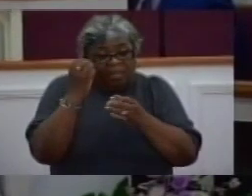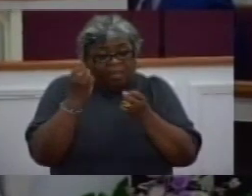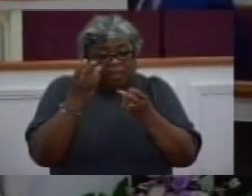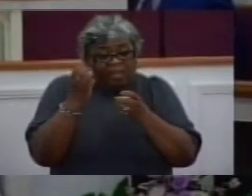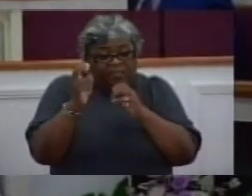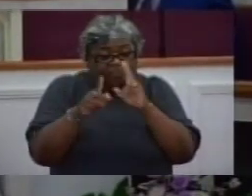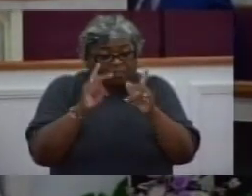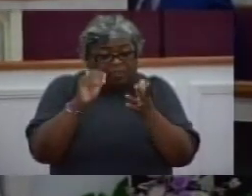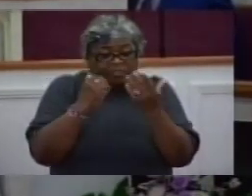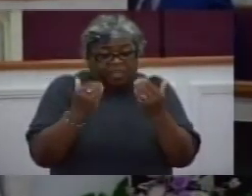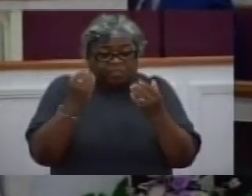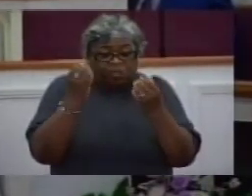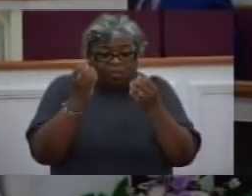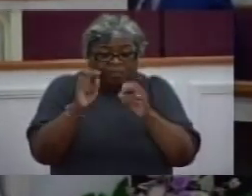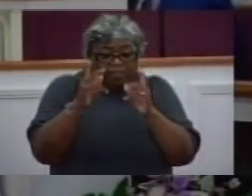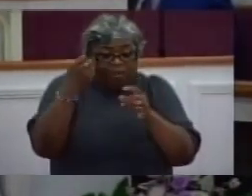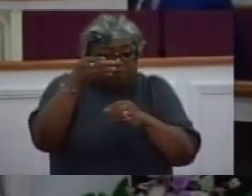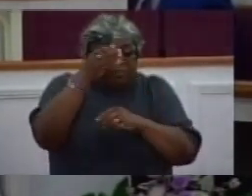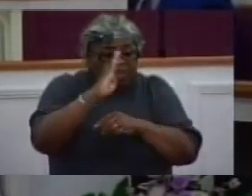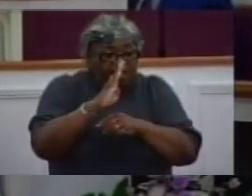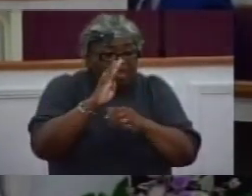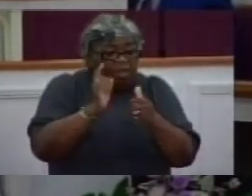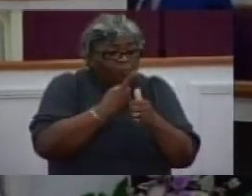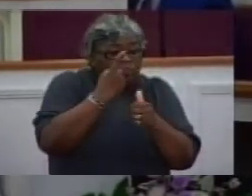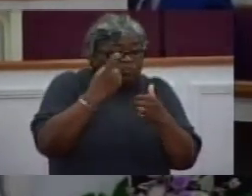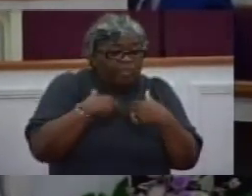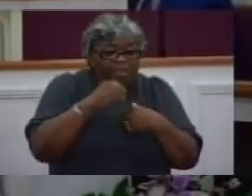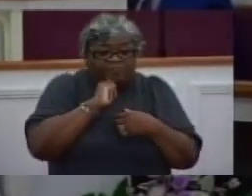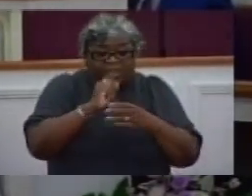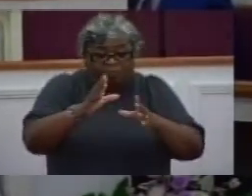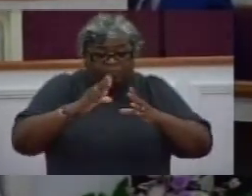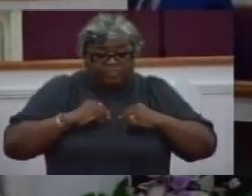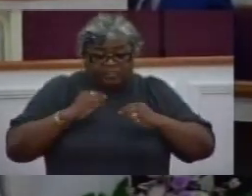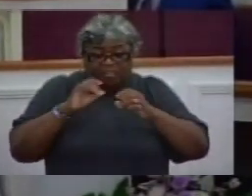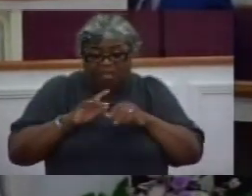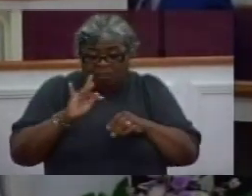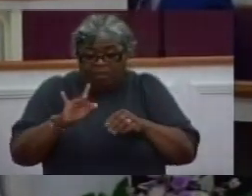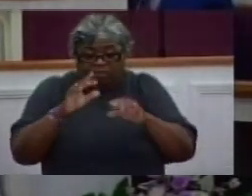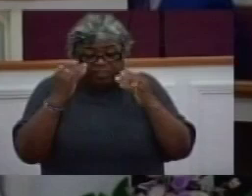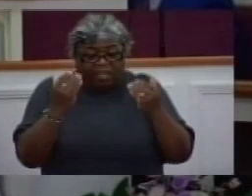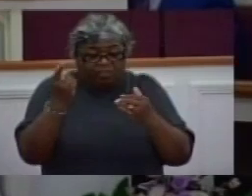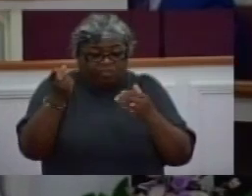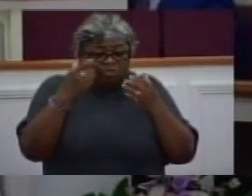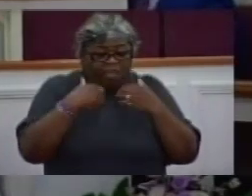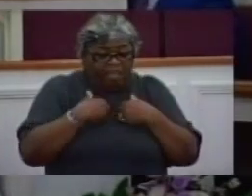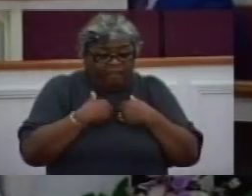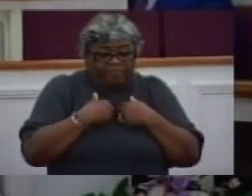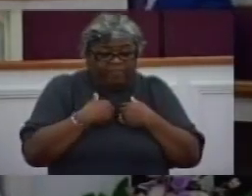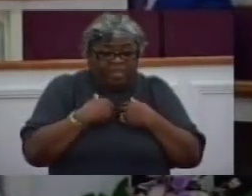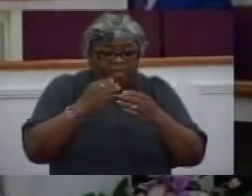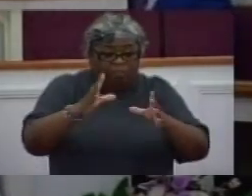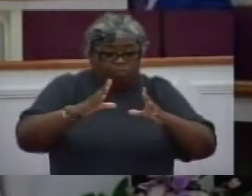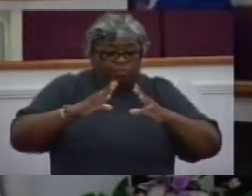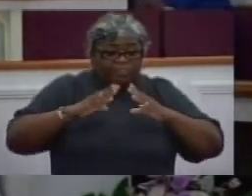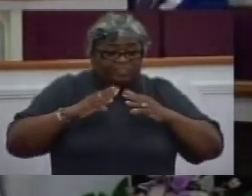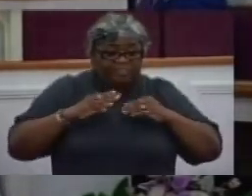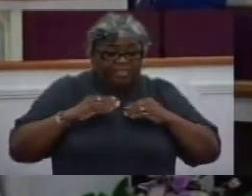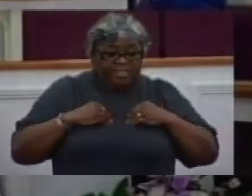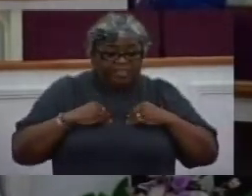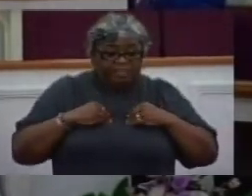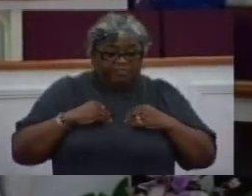you are the people of God. Once you had not received mercy, but now you have